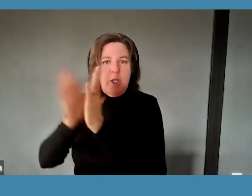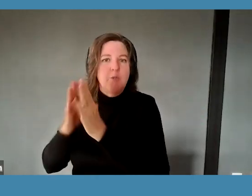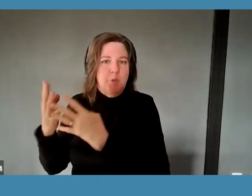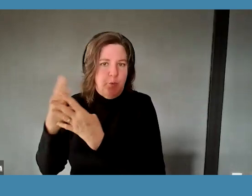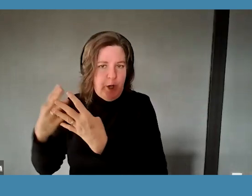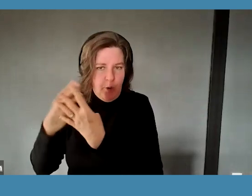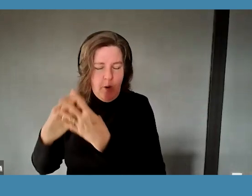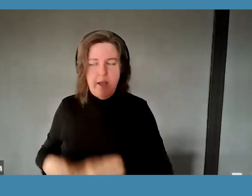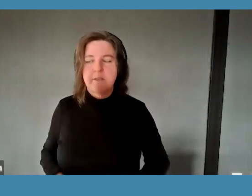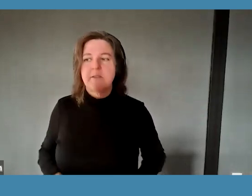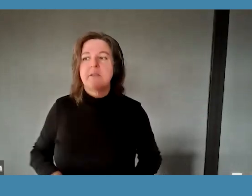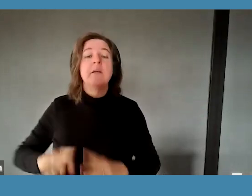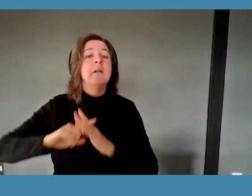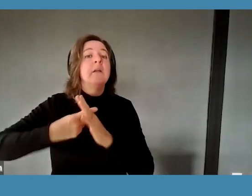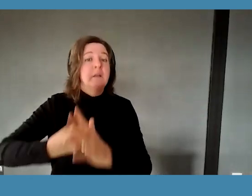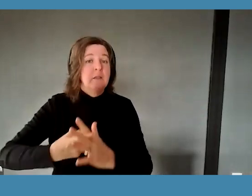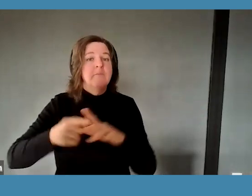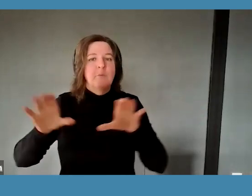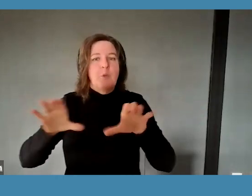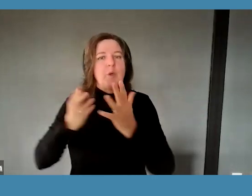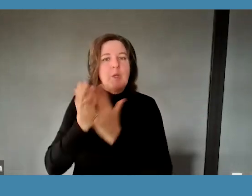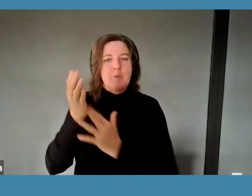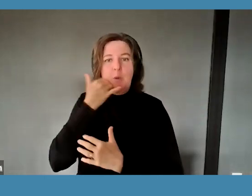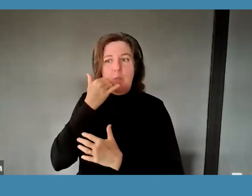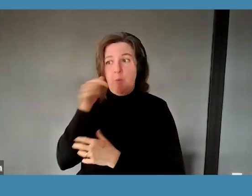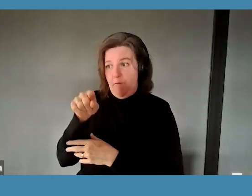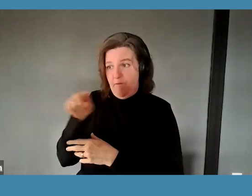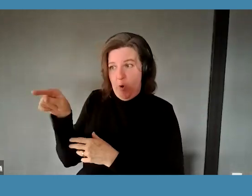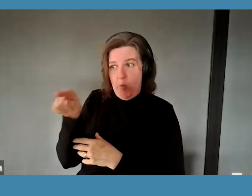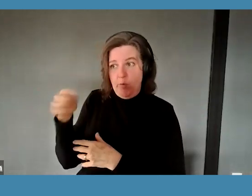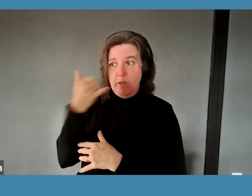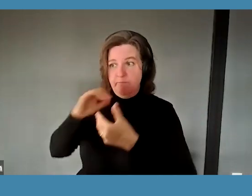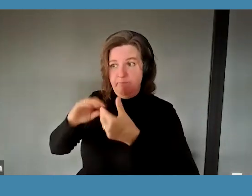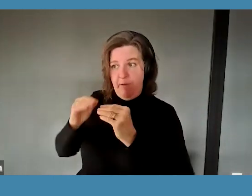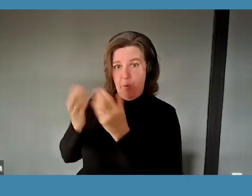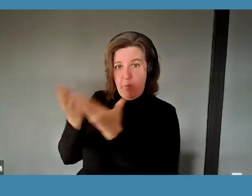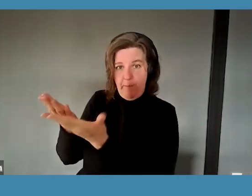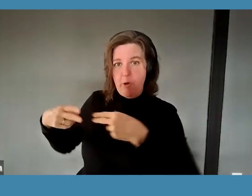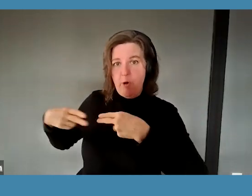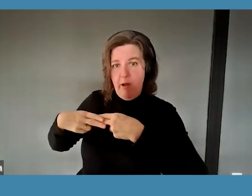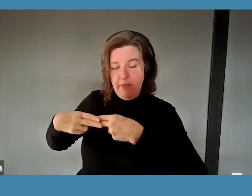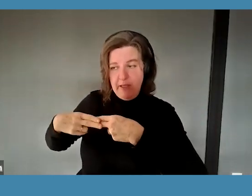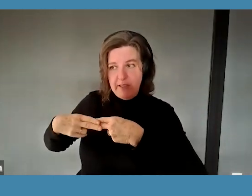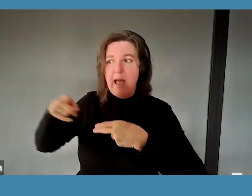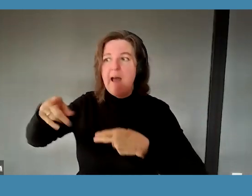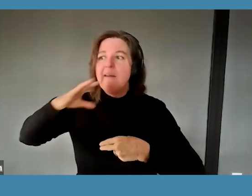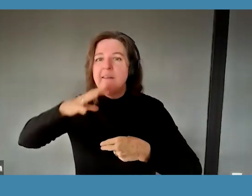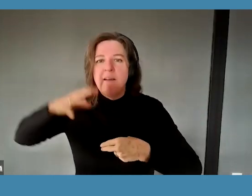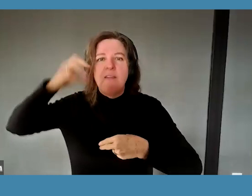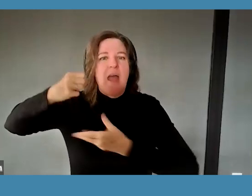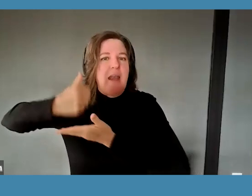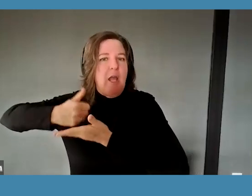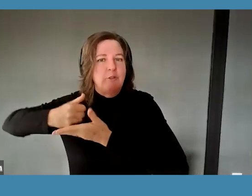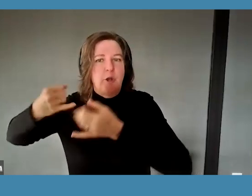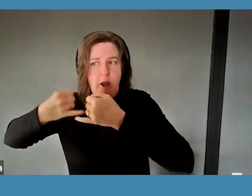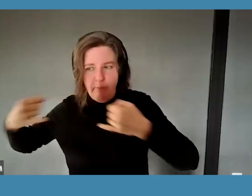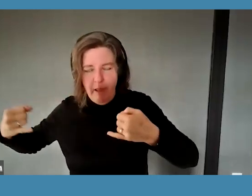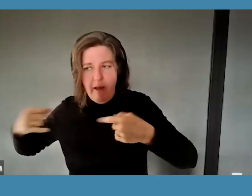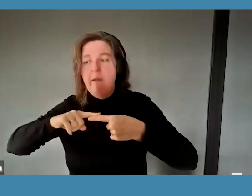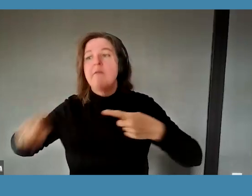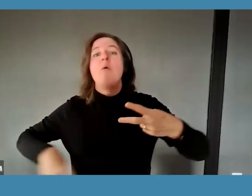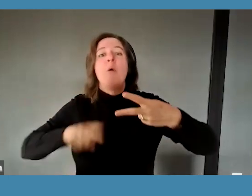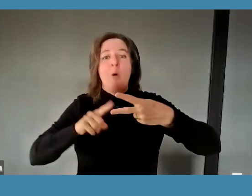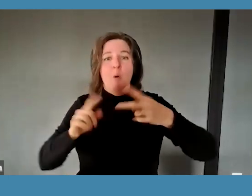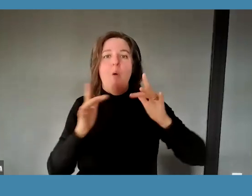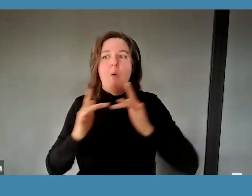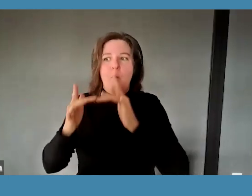you can do it by phone, and I've included the phone number here on this slide. That's the Elder Helpline, or there's a website at the Department